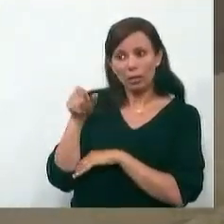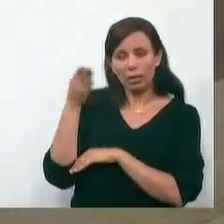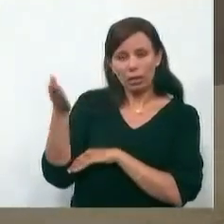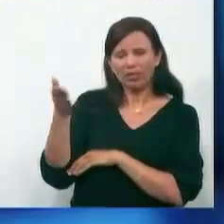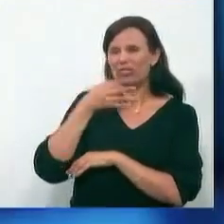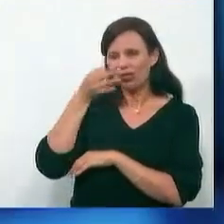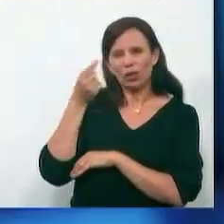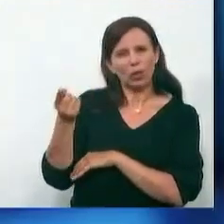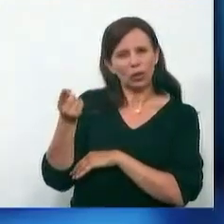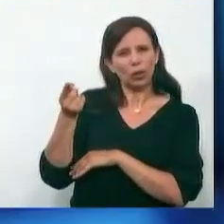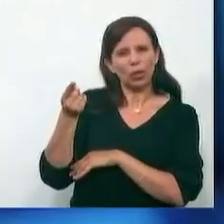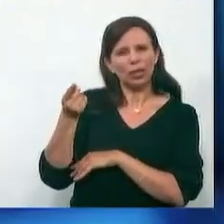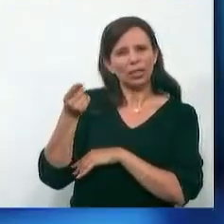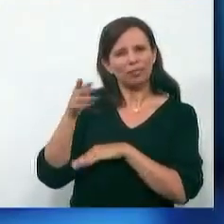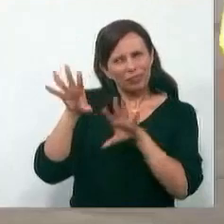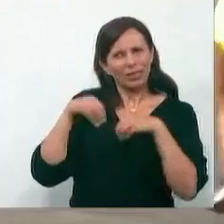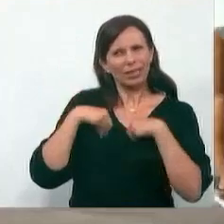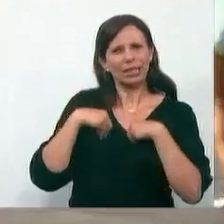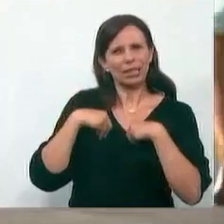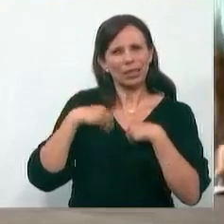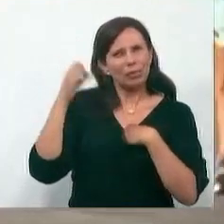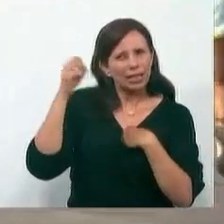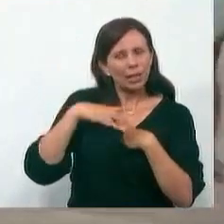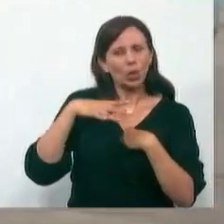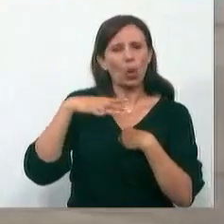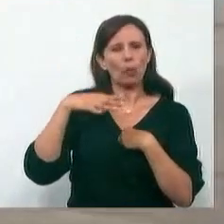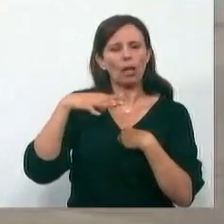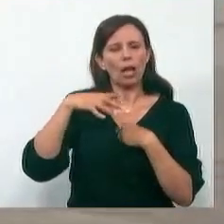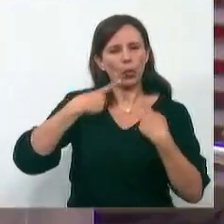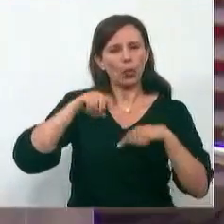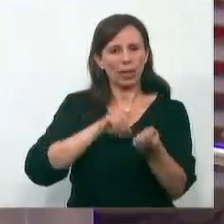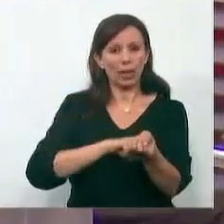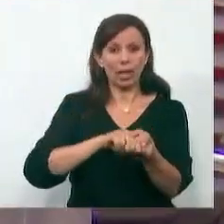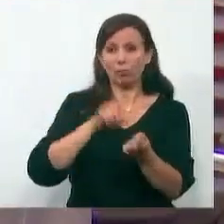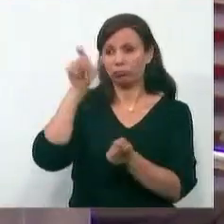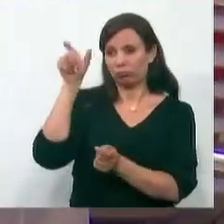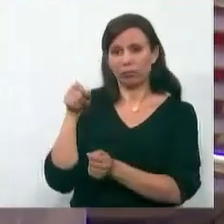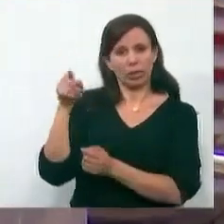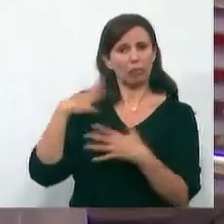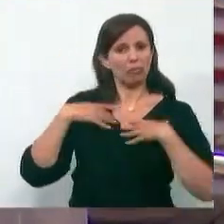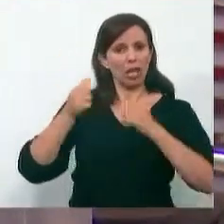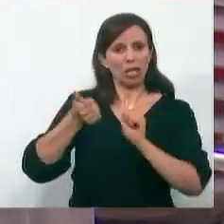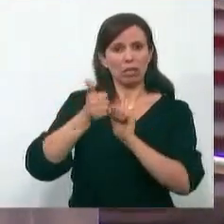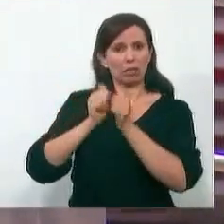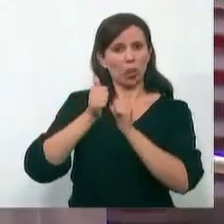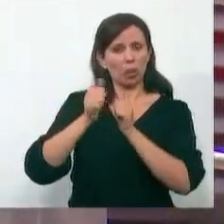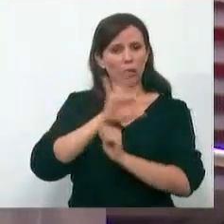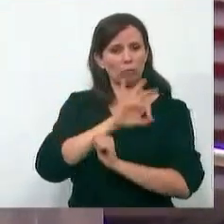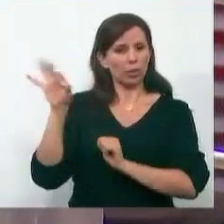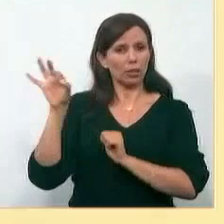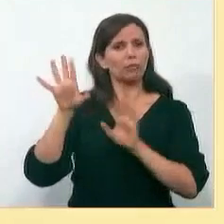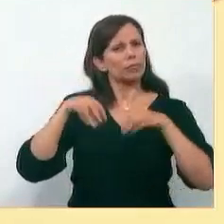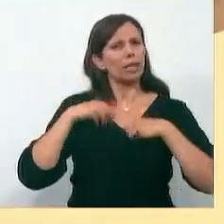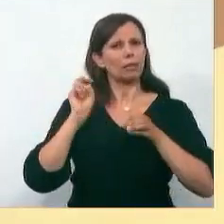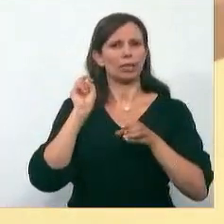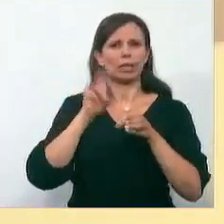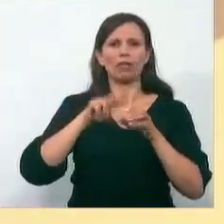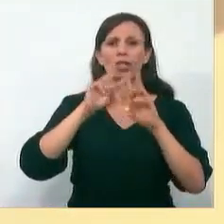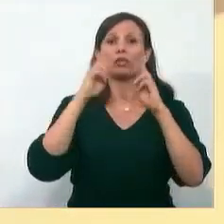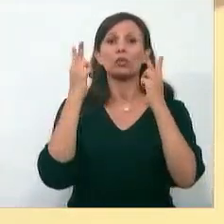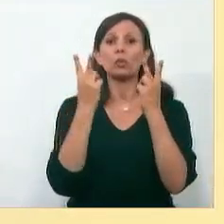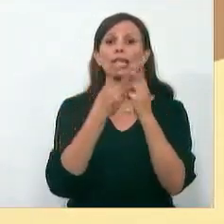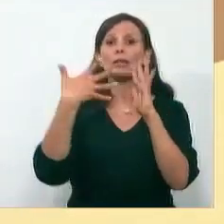would you be willing to donate blood? That acquaintance, completely healthy, excellent sportsman, agreed to join the control group